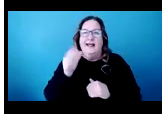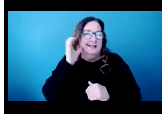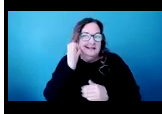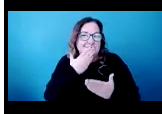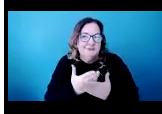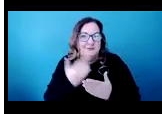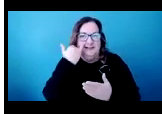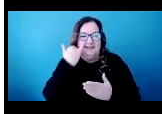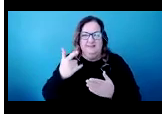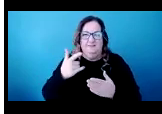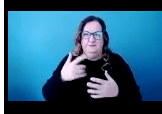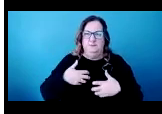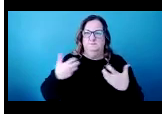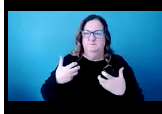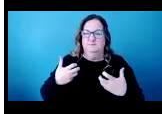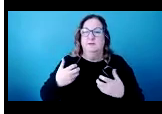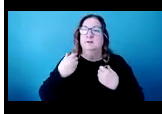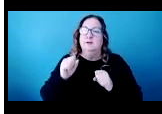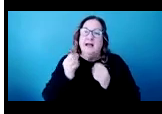sure you're friendly. I don't